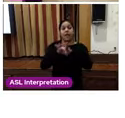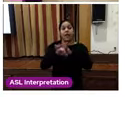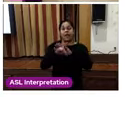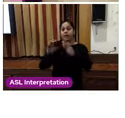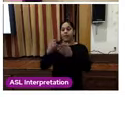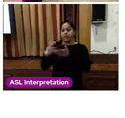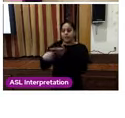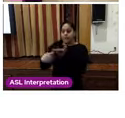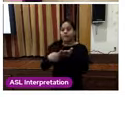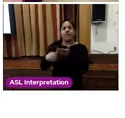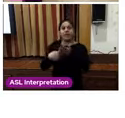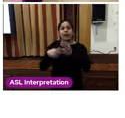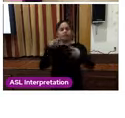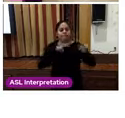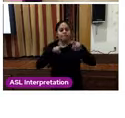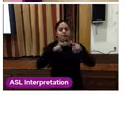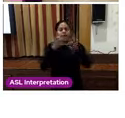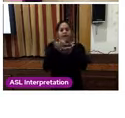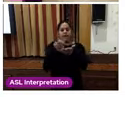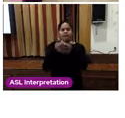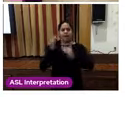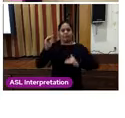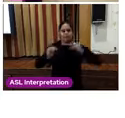so we're able to,